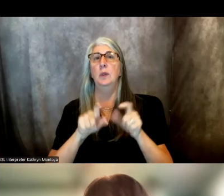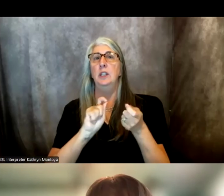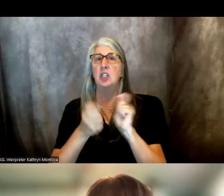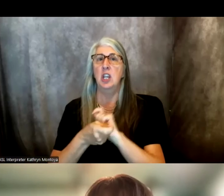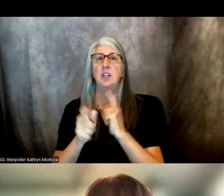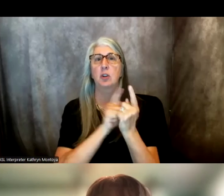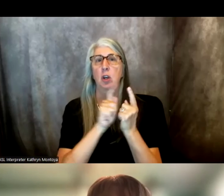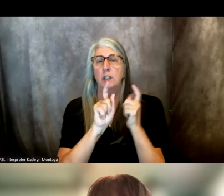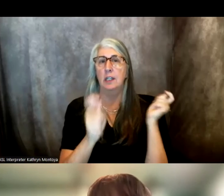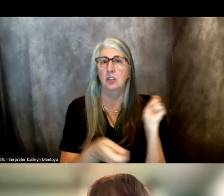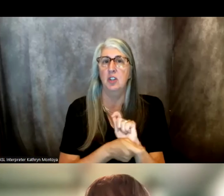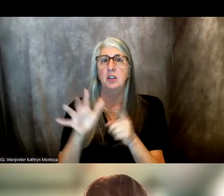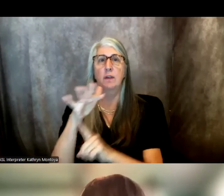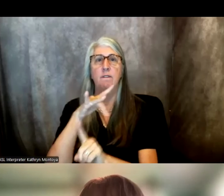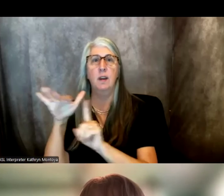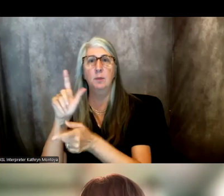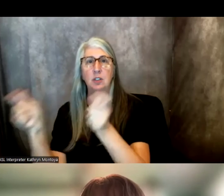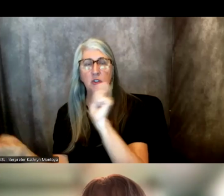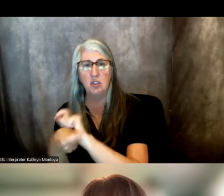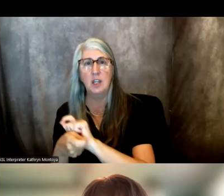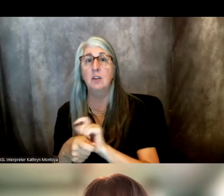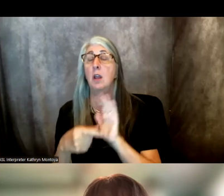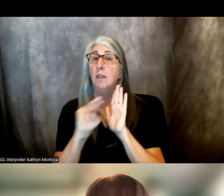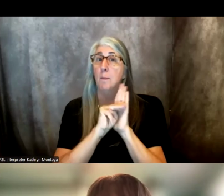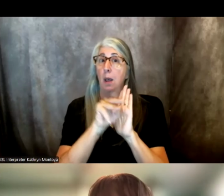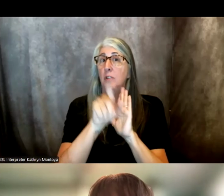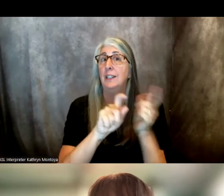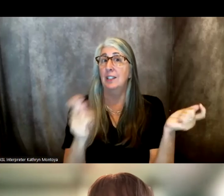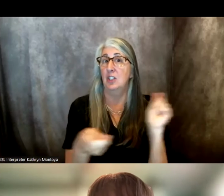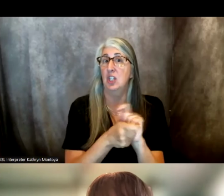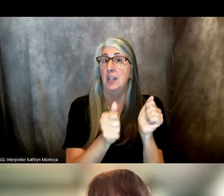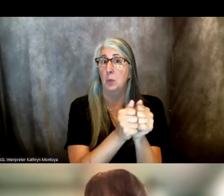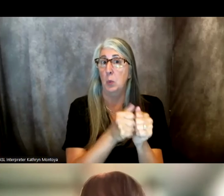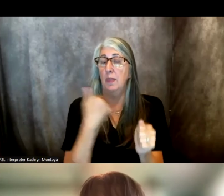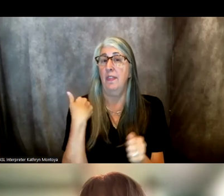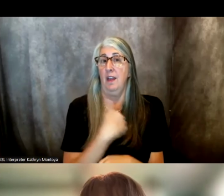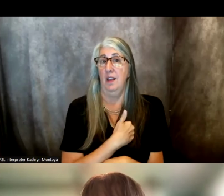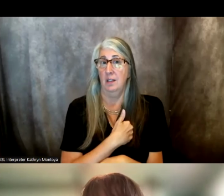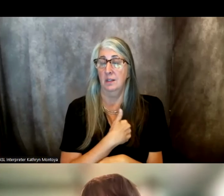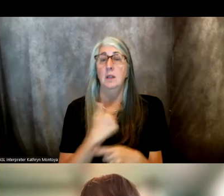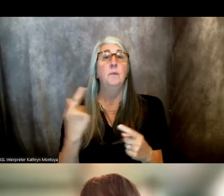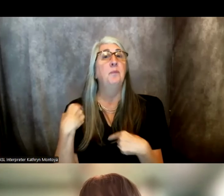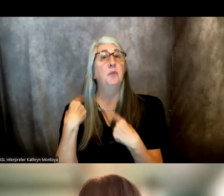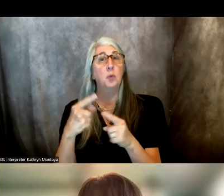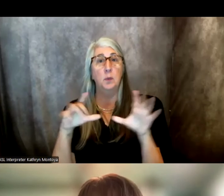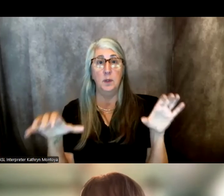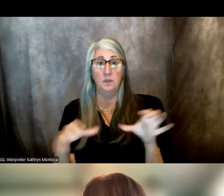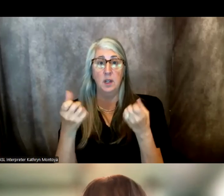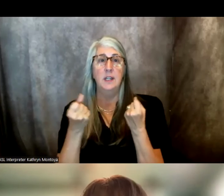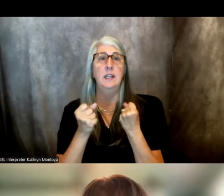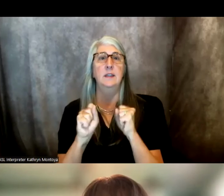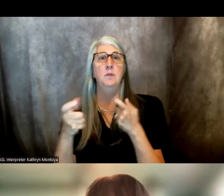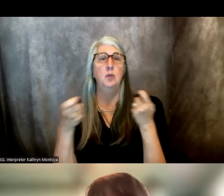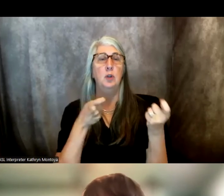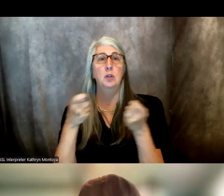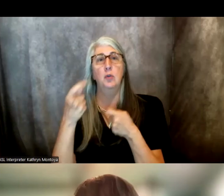our environments change, our models need to change with us. So what we've done in an attempt to control